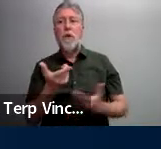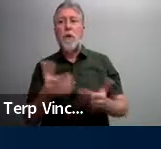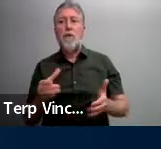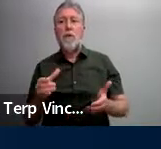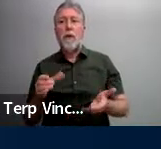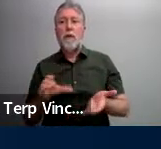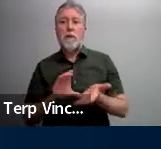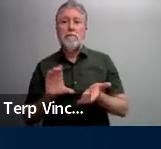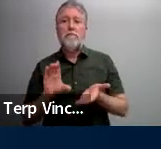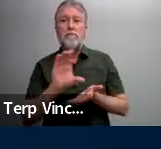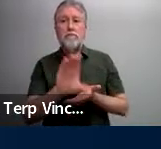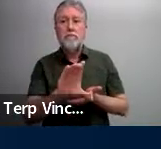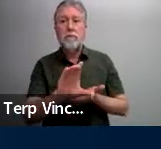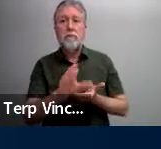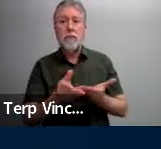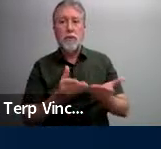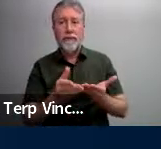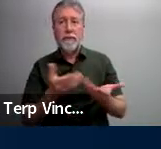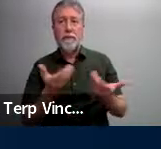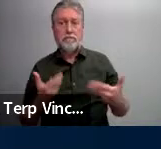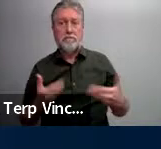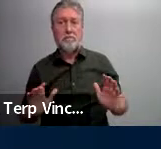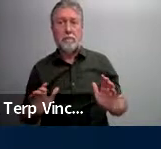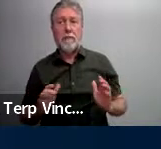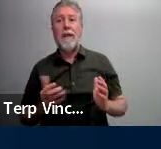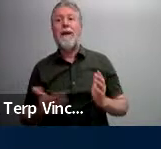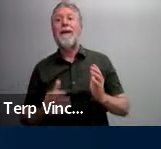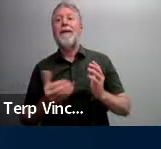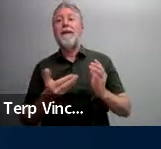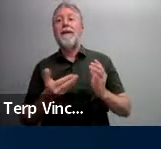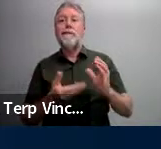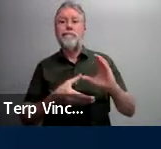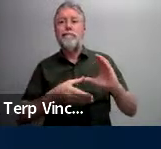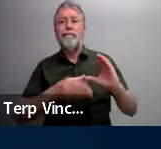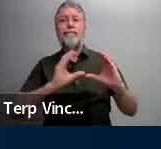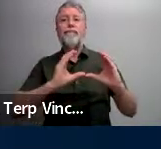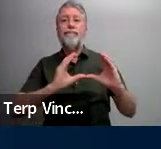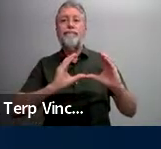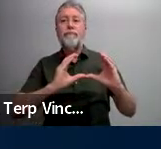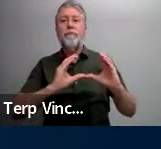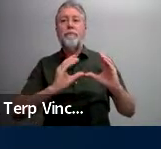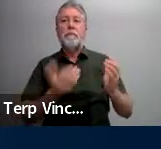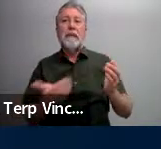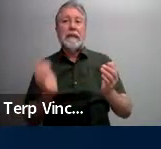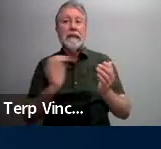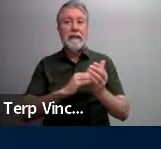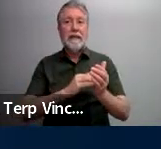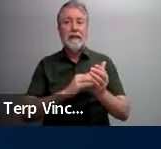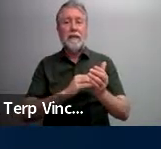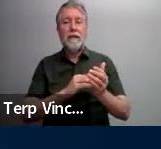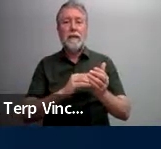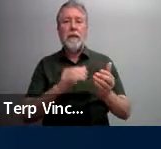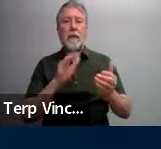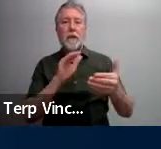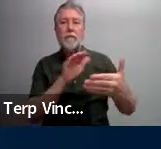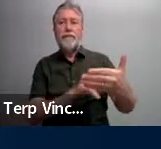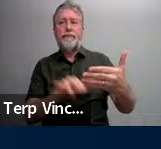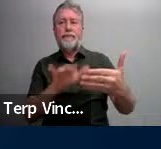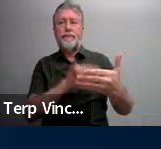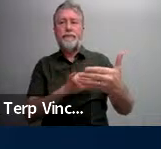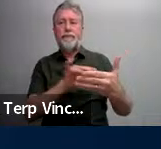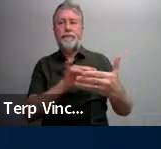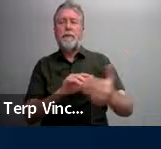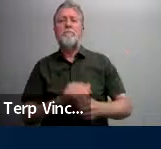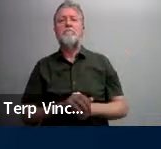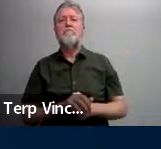services. And the reassessment that they undergo makes a determination that they're